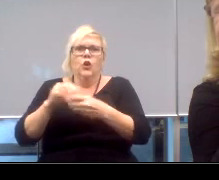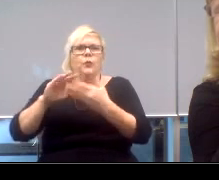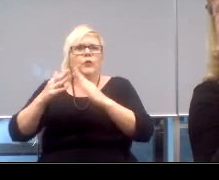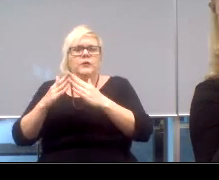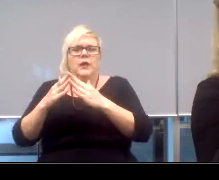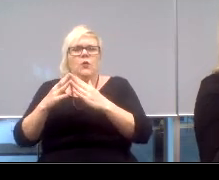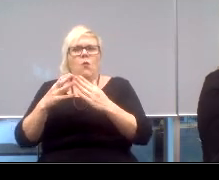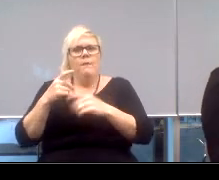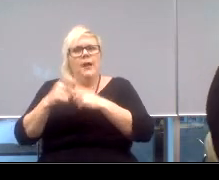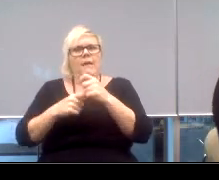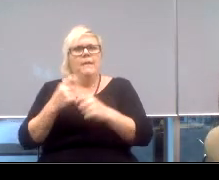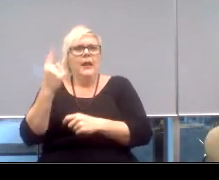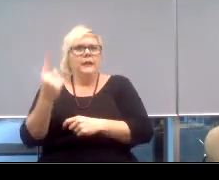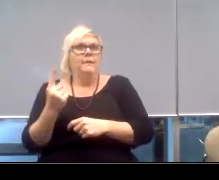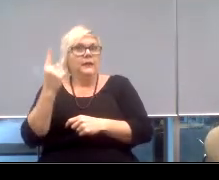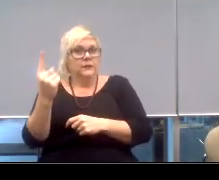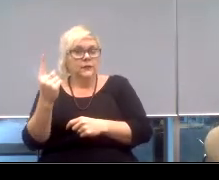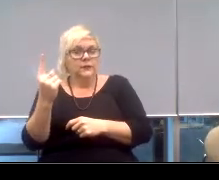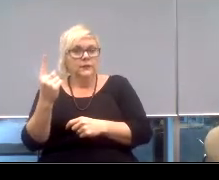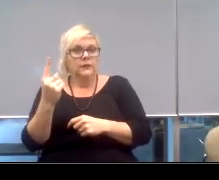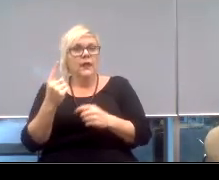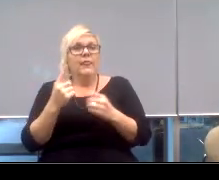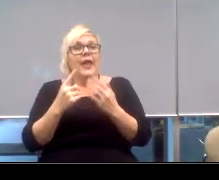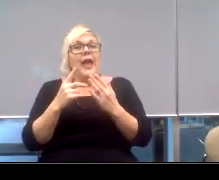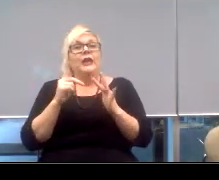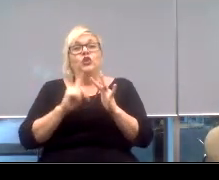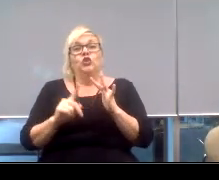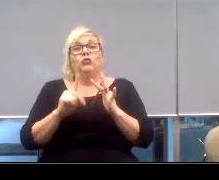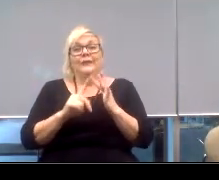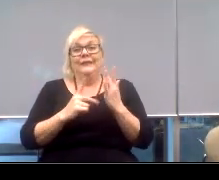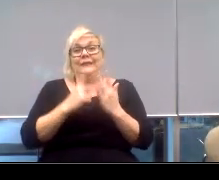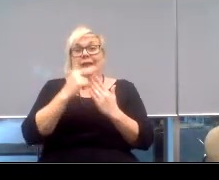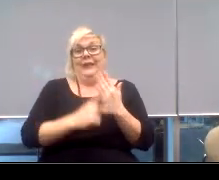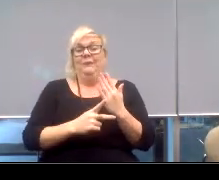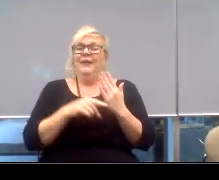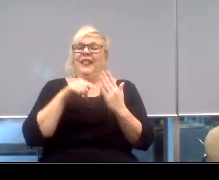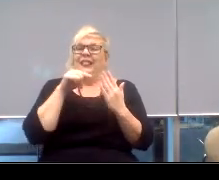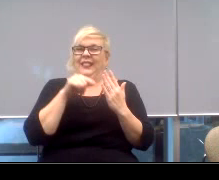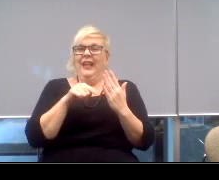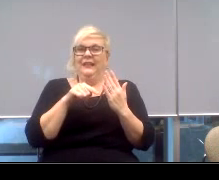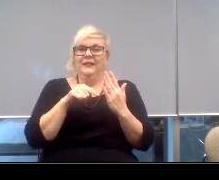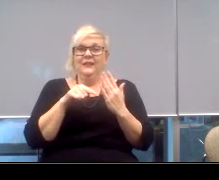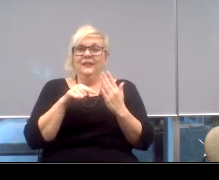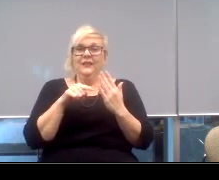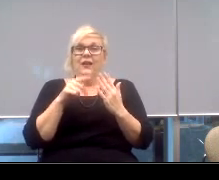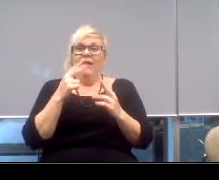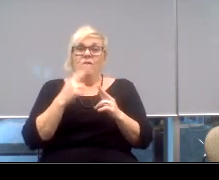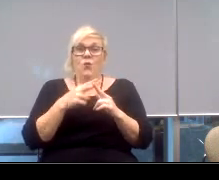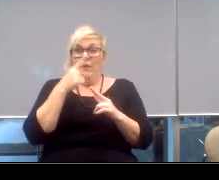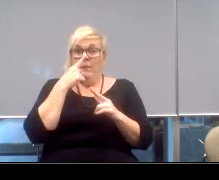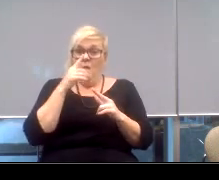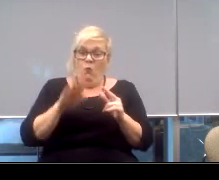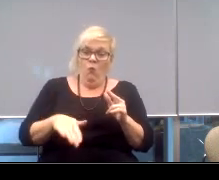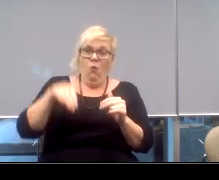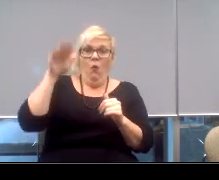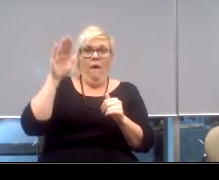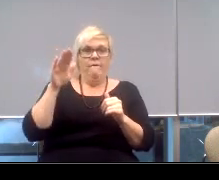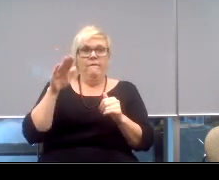insurance scheme, the NDIS takes a lifetime approach, investing in people with disability early